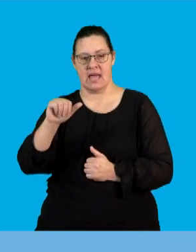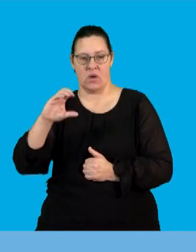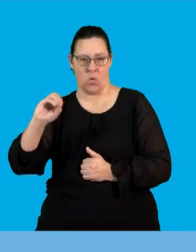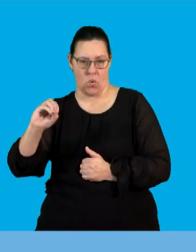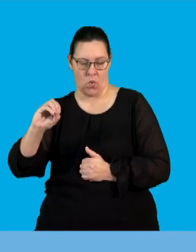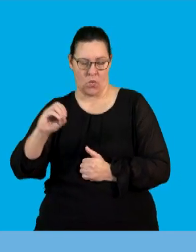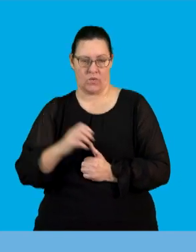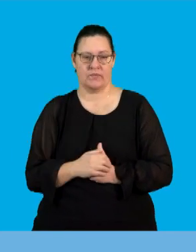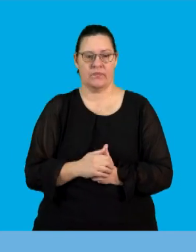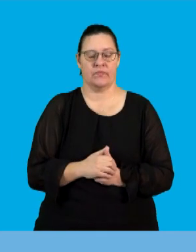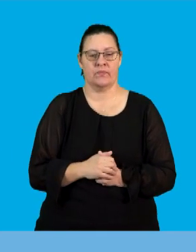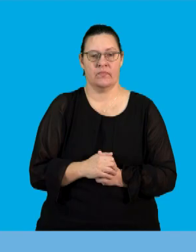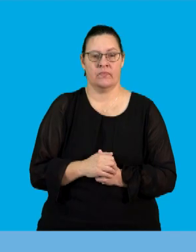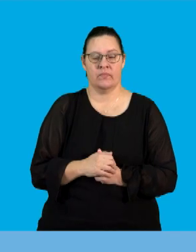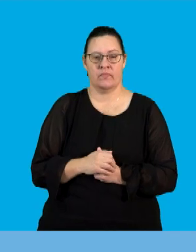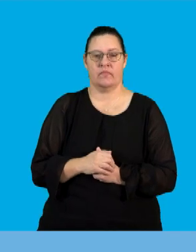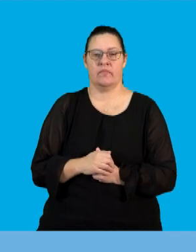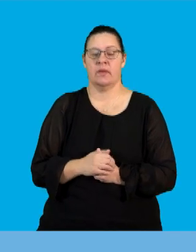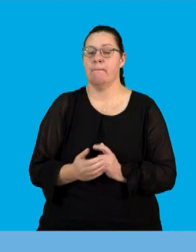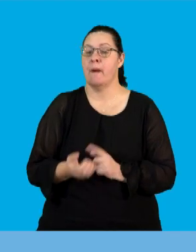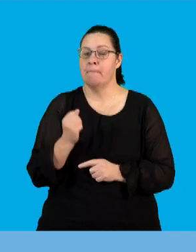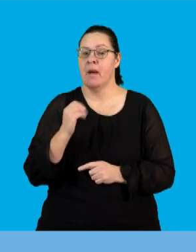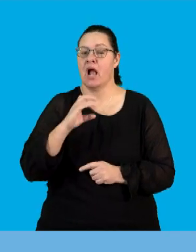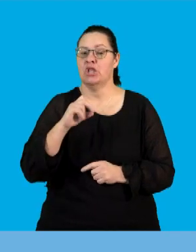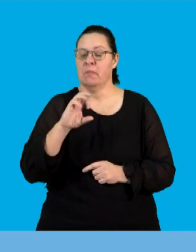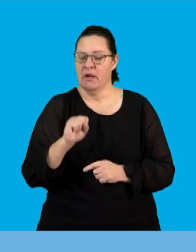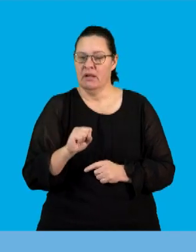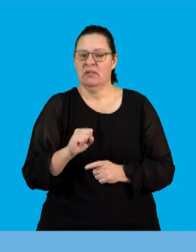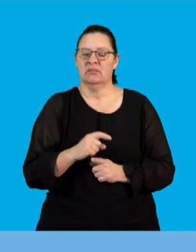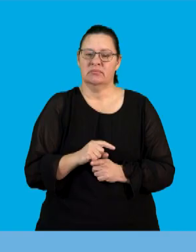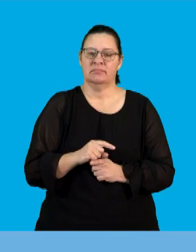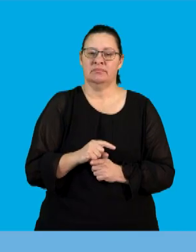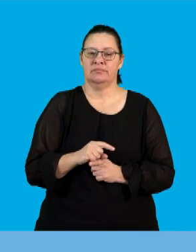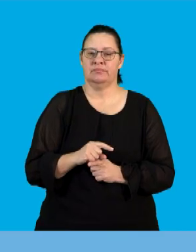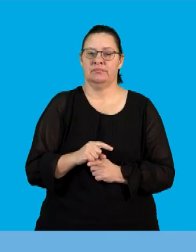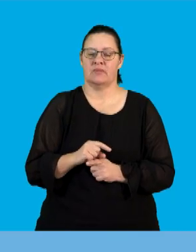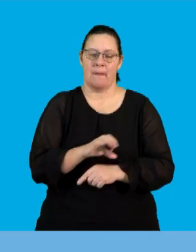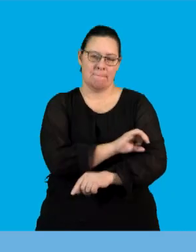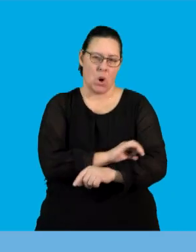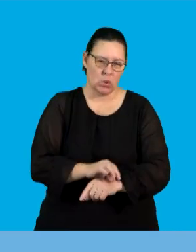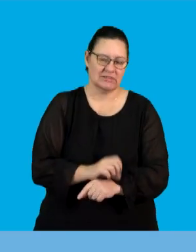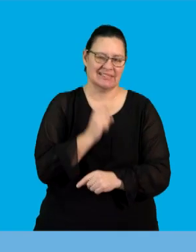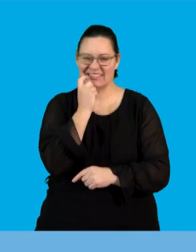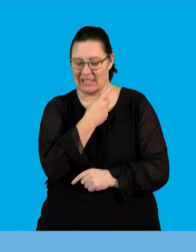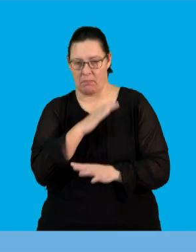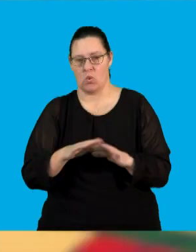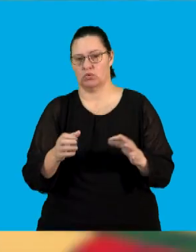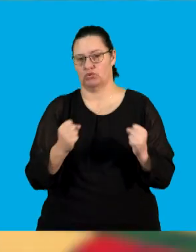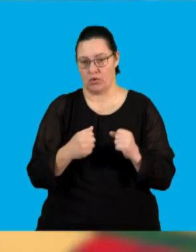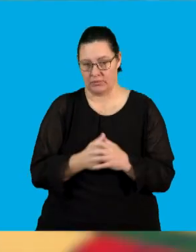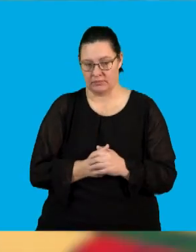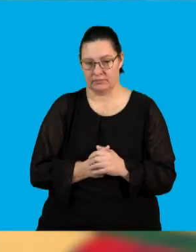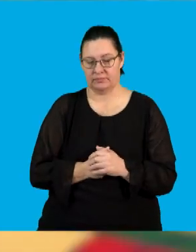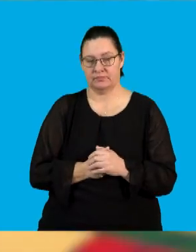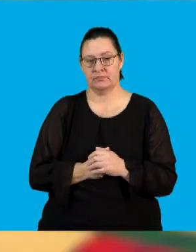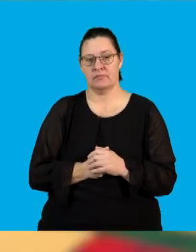our CaO. We do know that we find calcium in our body. It makes our bones to be, and our teeth to be very